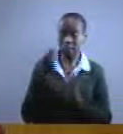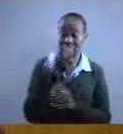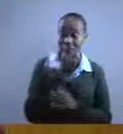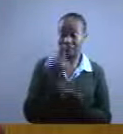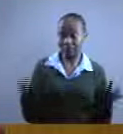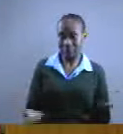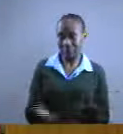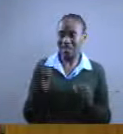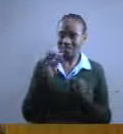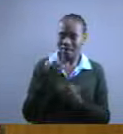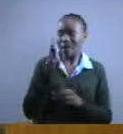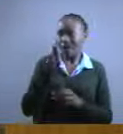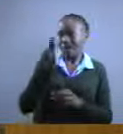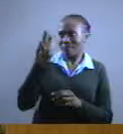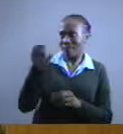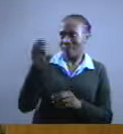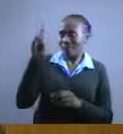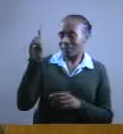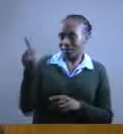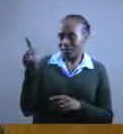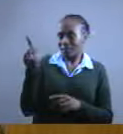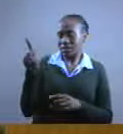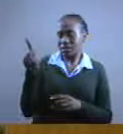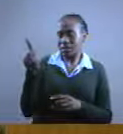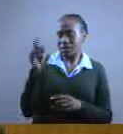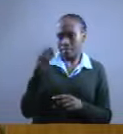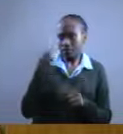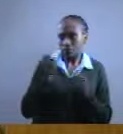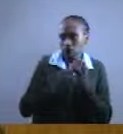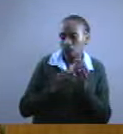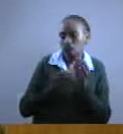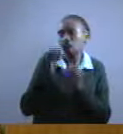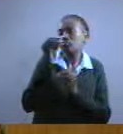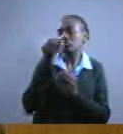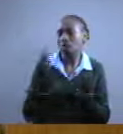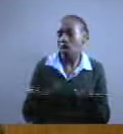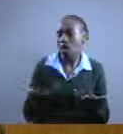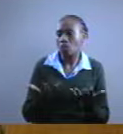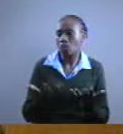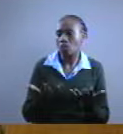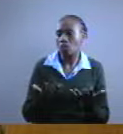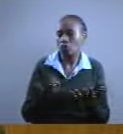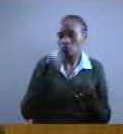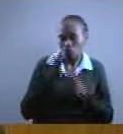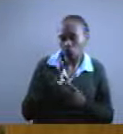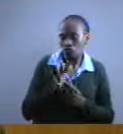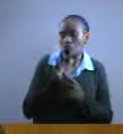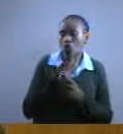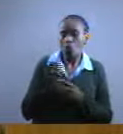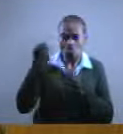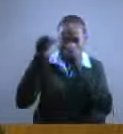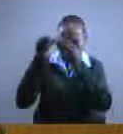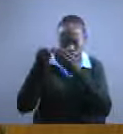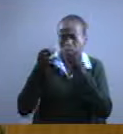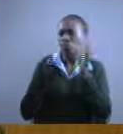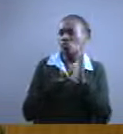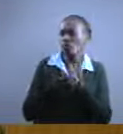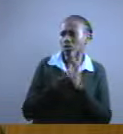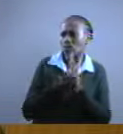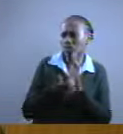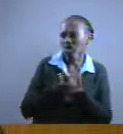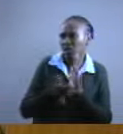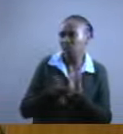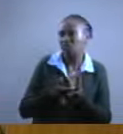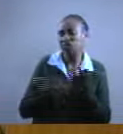essence, the R&D must be directed towards advancing scientific or technology knowledge, as opposed to